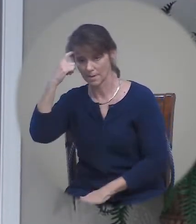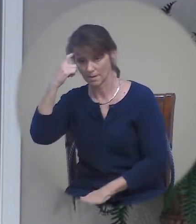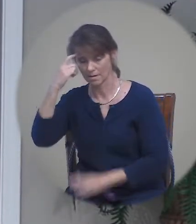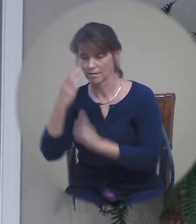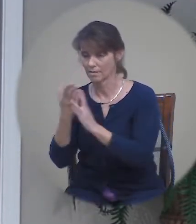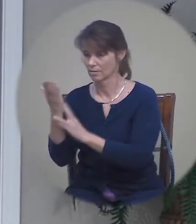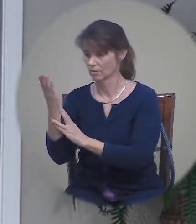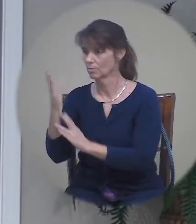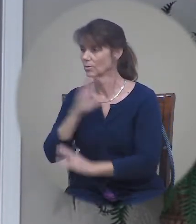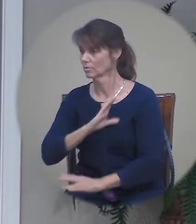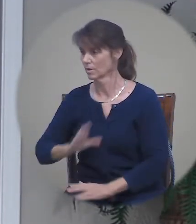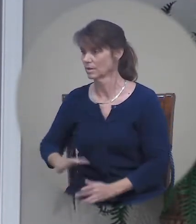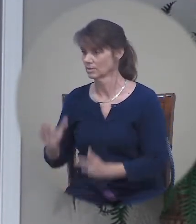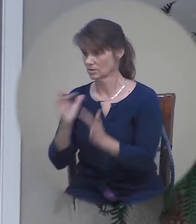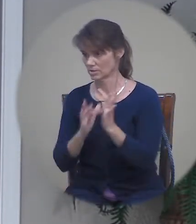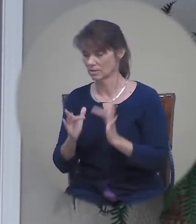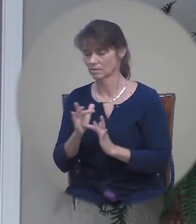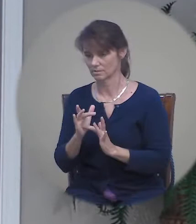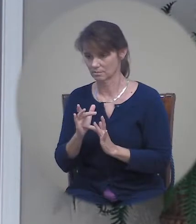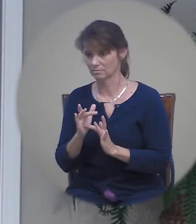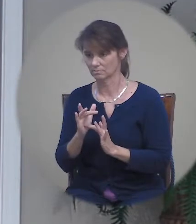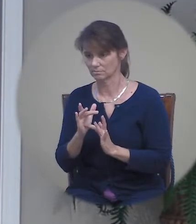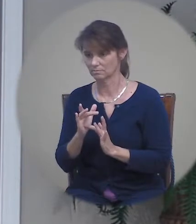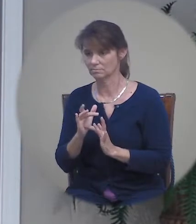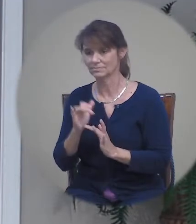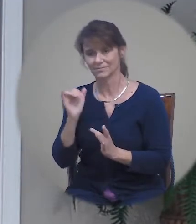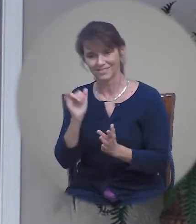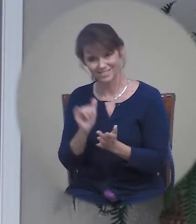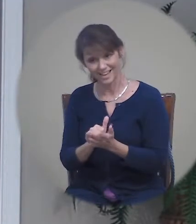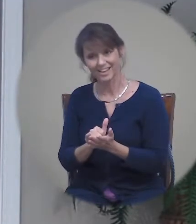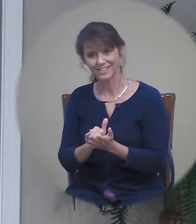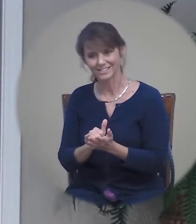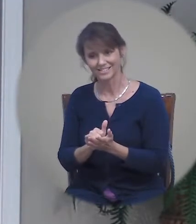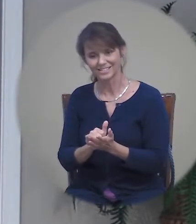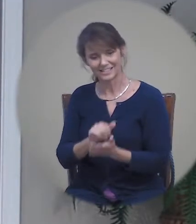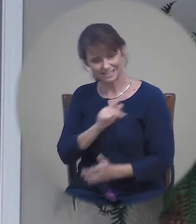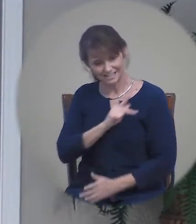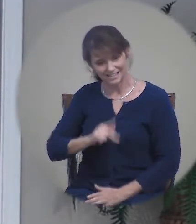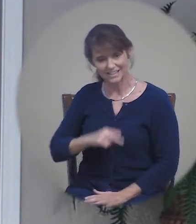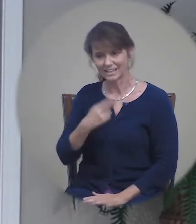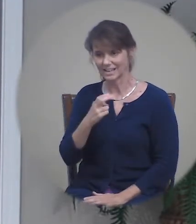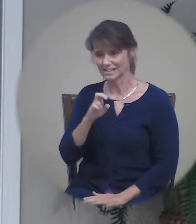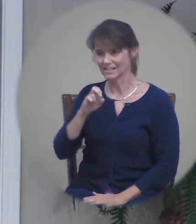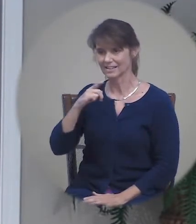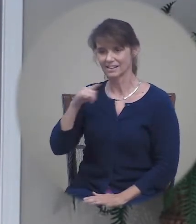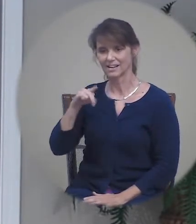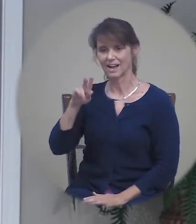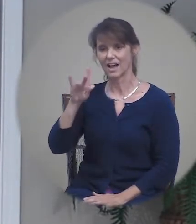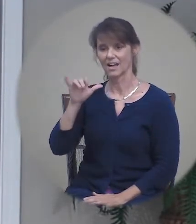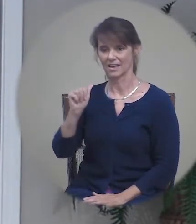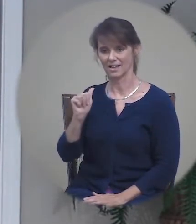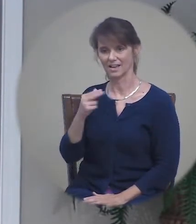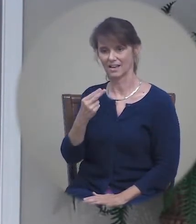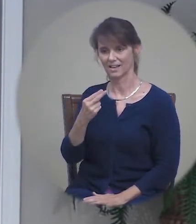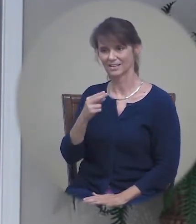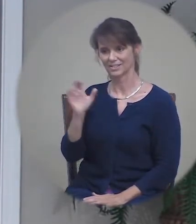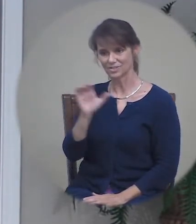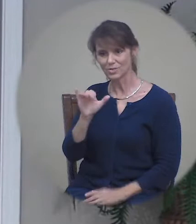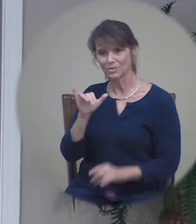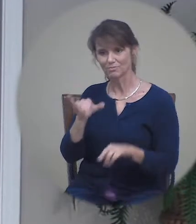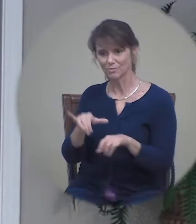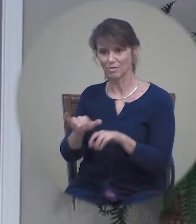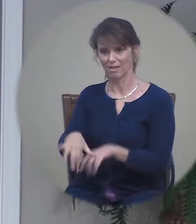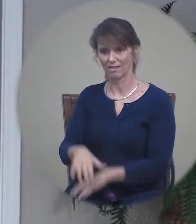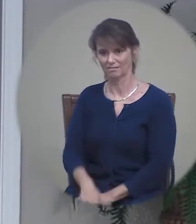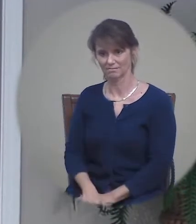Jesus. Exactly what King Hezekiah did. He came and laid this before the Lord. And he utters this great